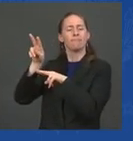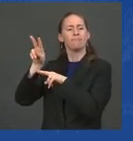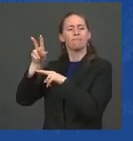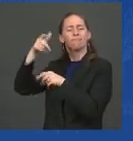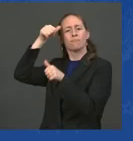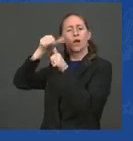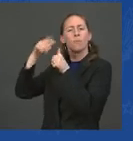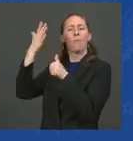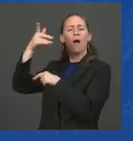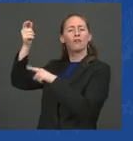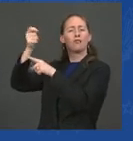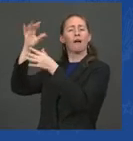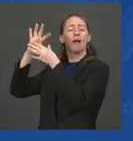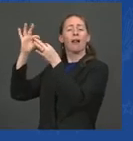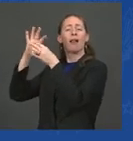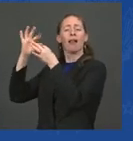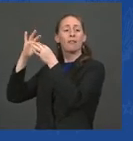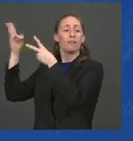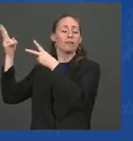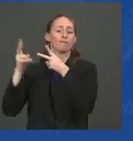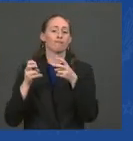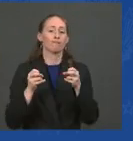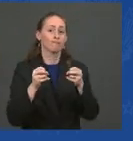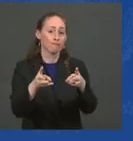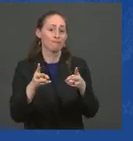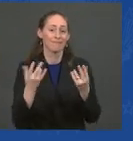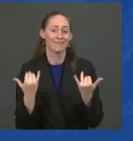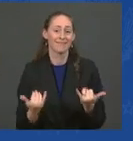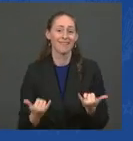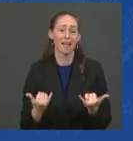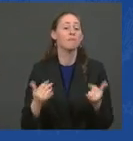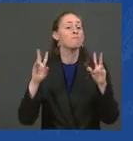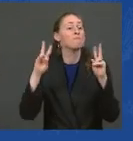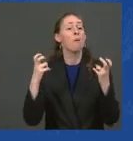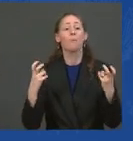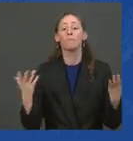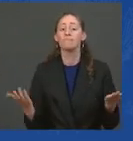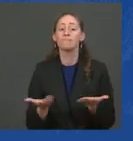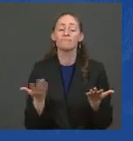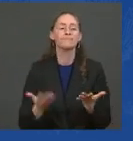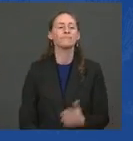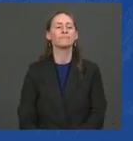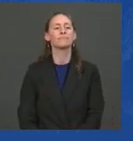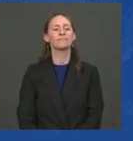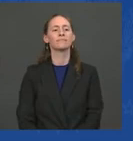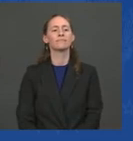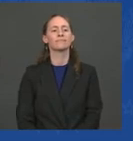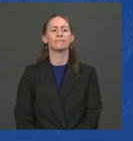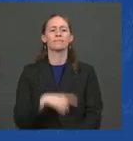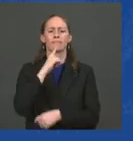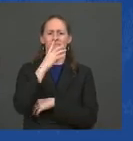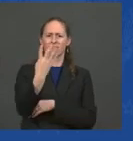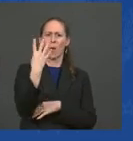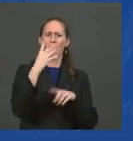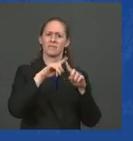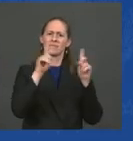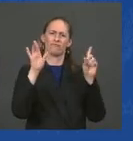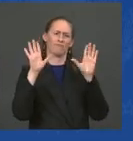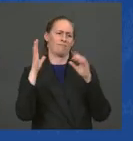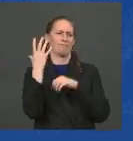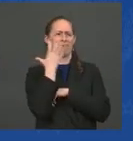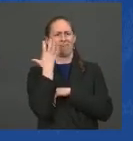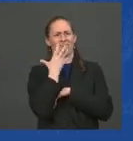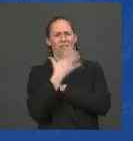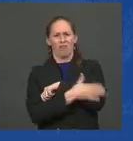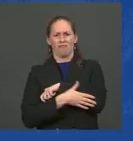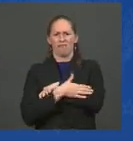the trial. Let me share them with you. That 4 great nations, he said, flushed with victory and stung with injury, stay